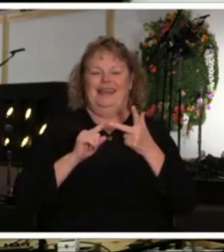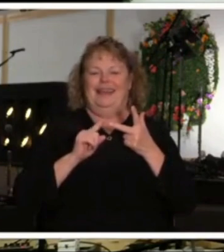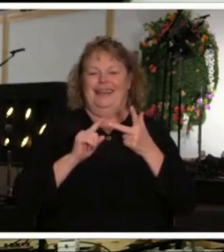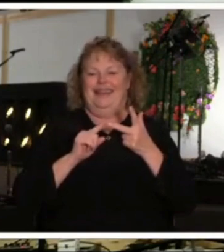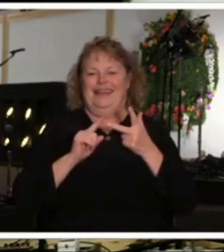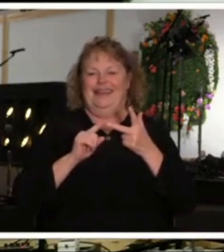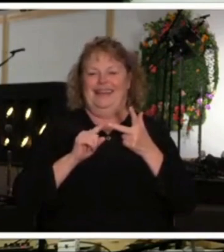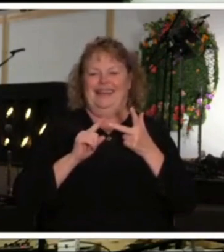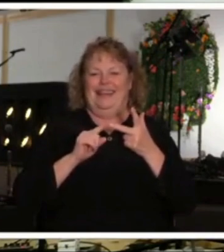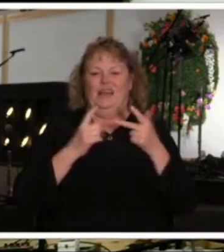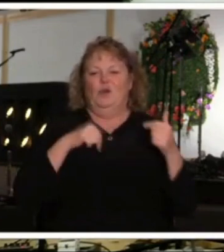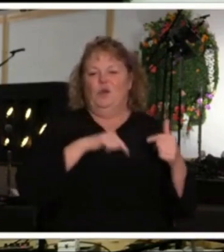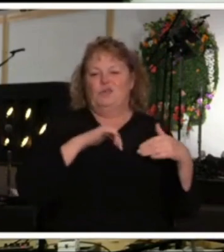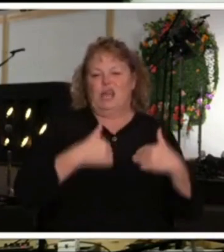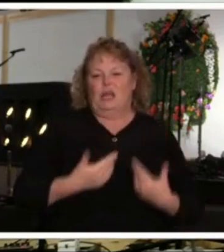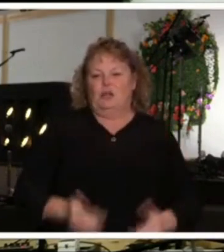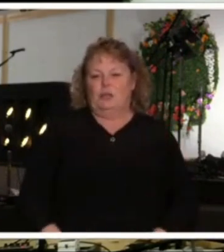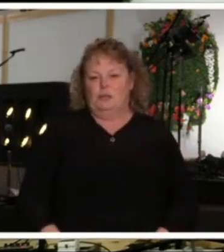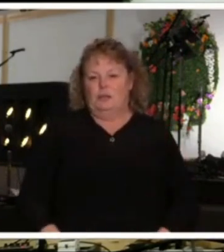We were tired.